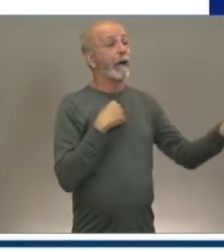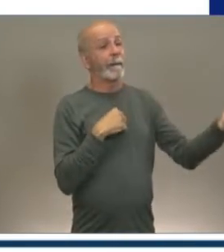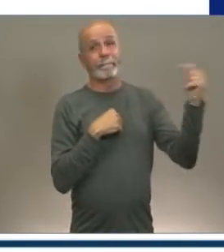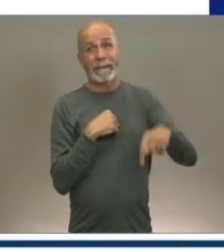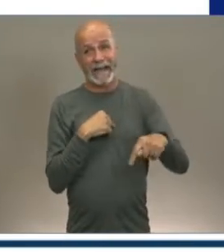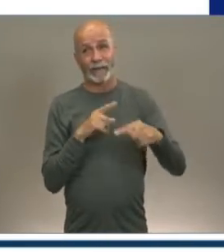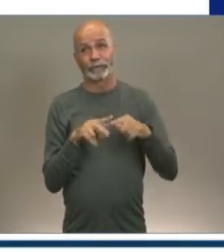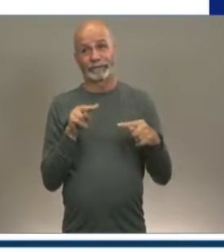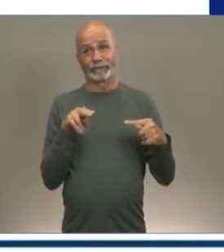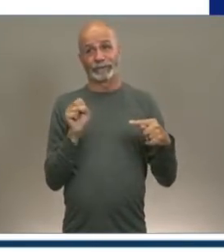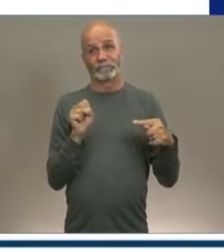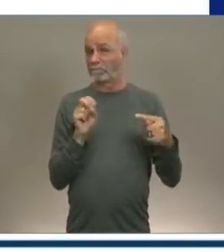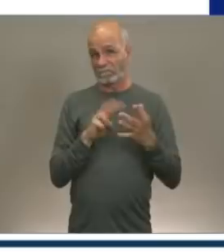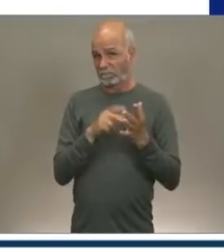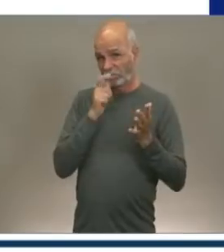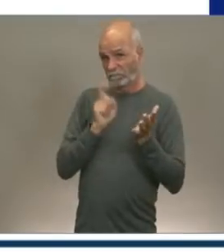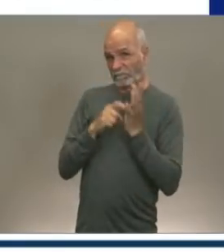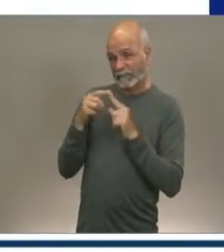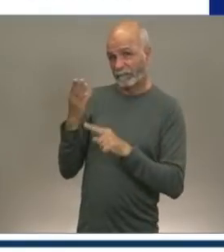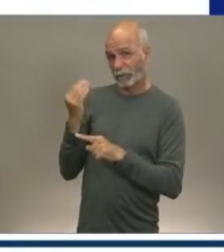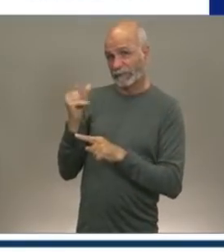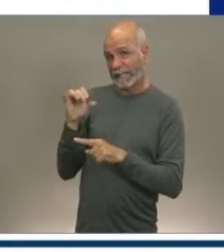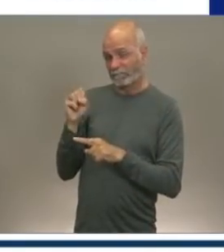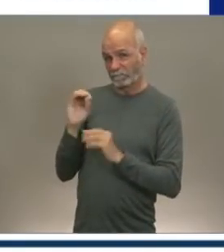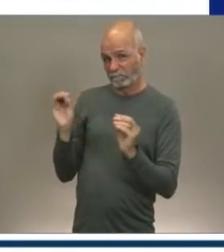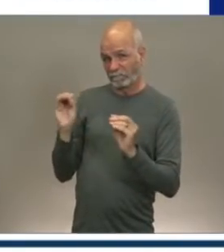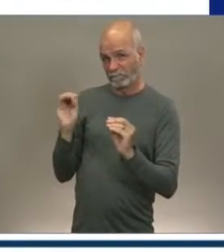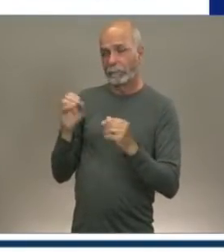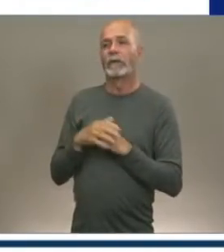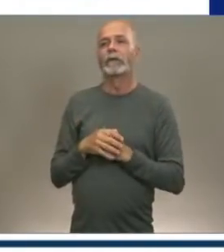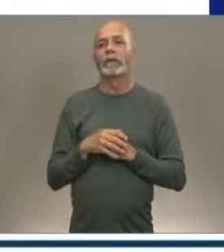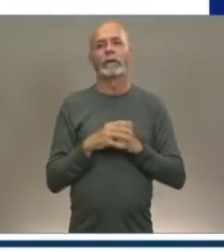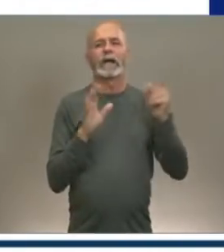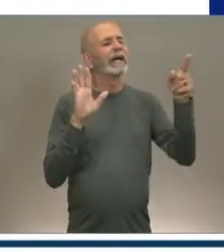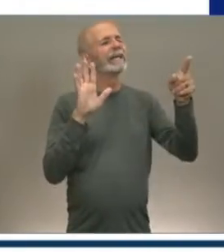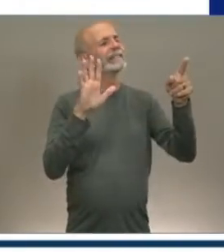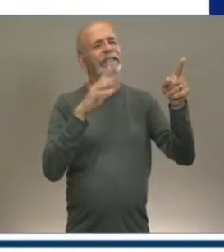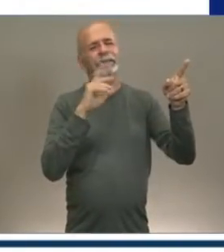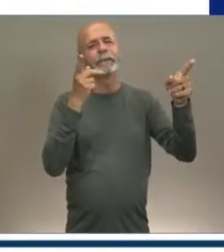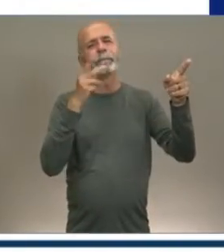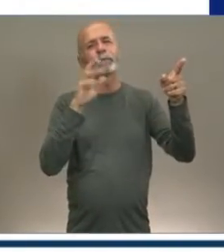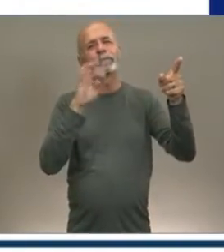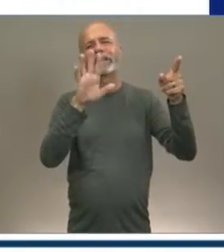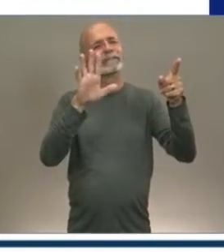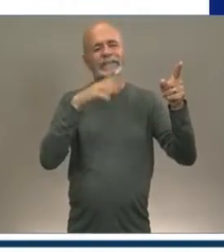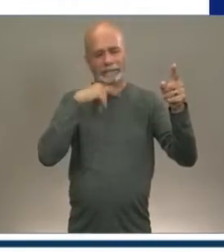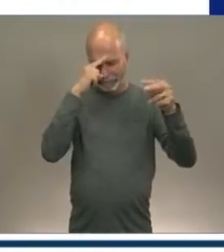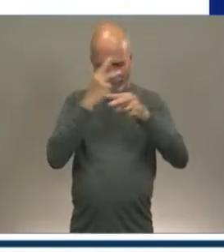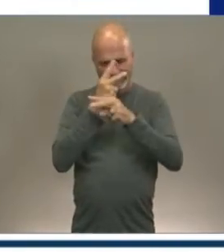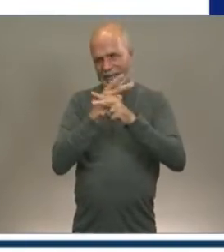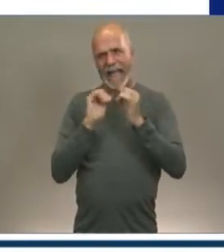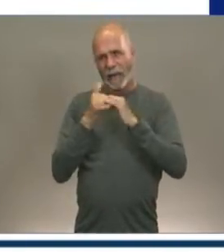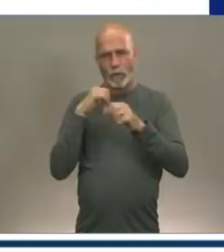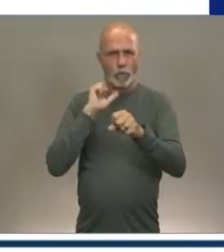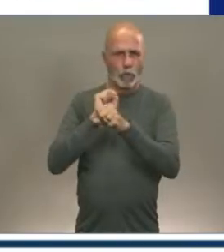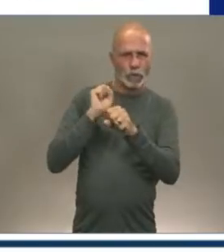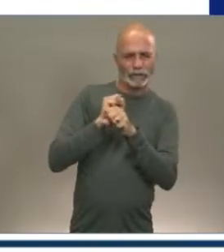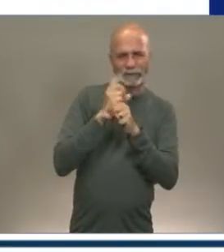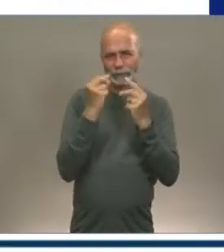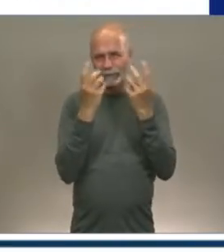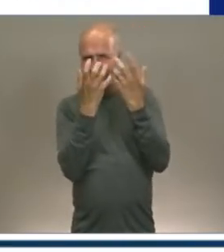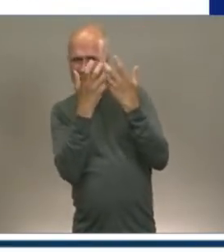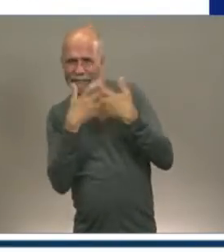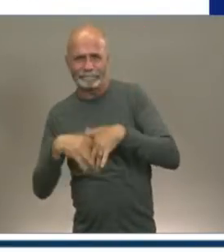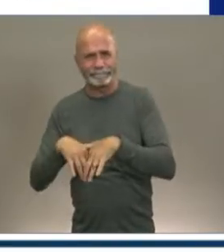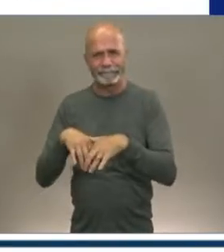we're working on to figure out what exactly the border mechanisms that we'll have in place for June 23rd. As of now,